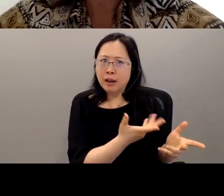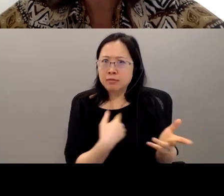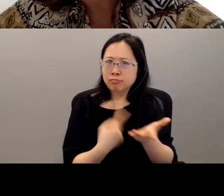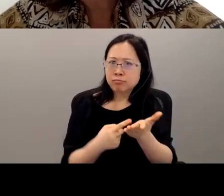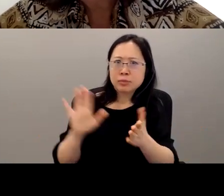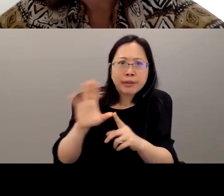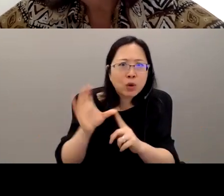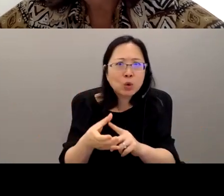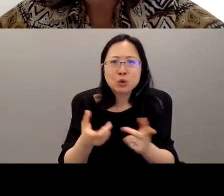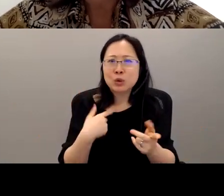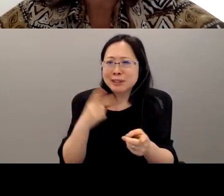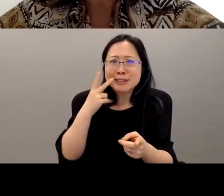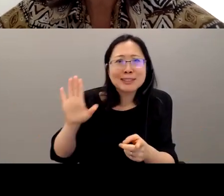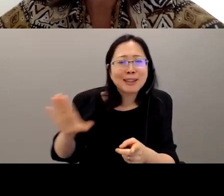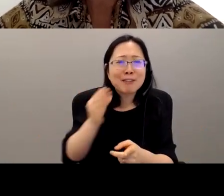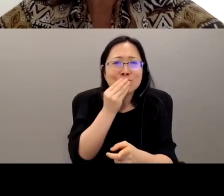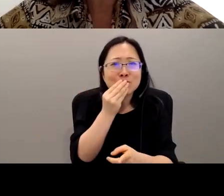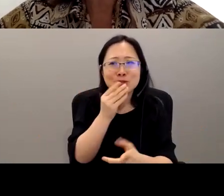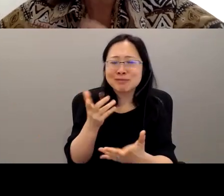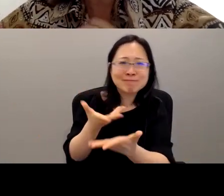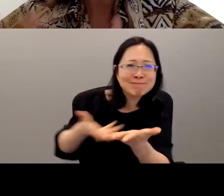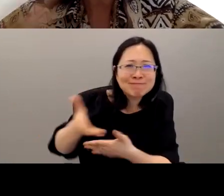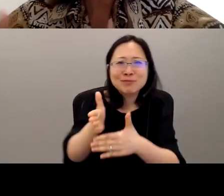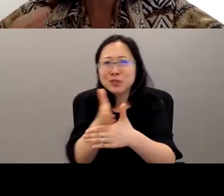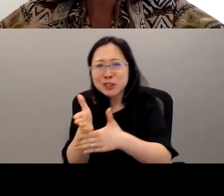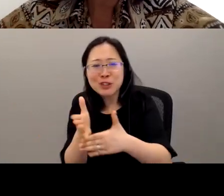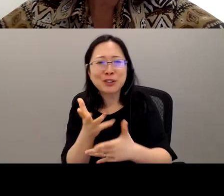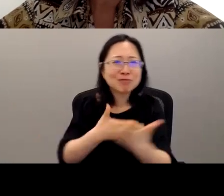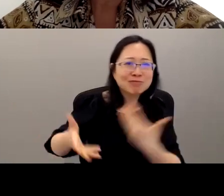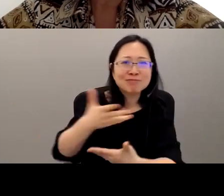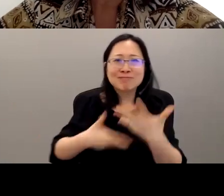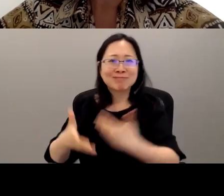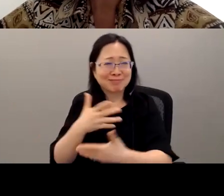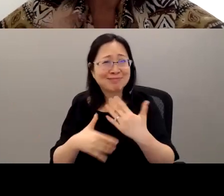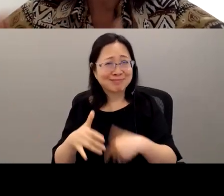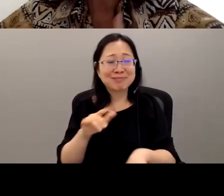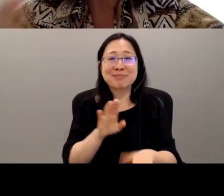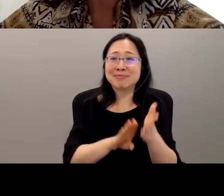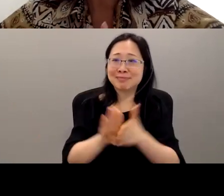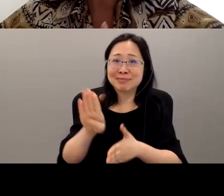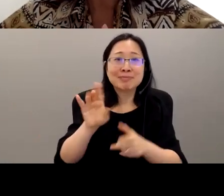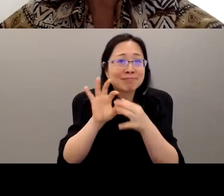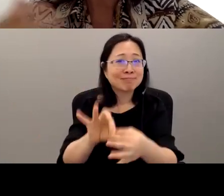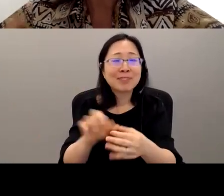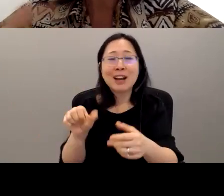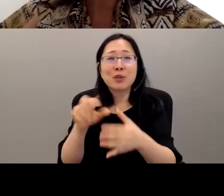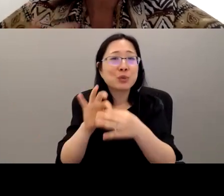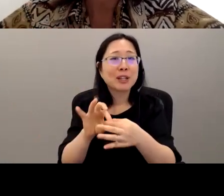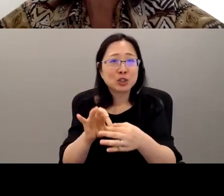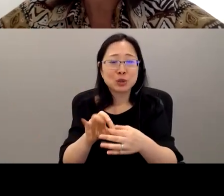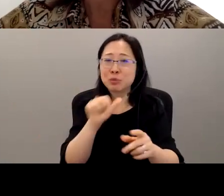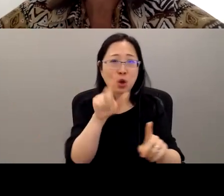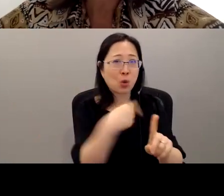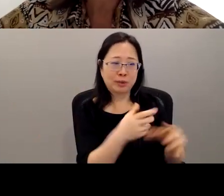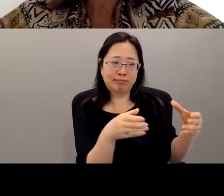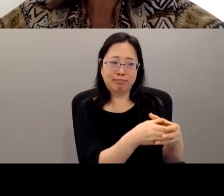little treat of that culture together as well, and in so build other relationships outside of their